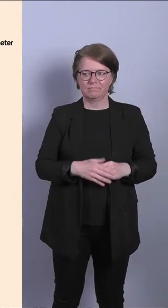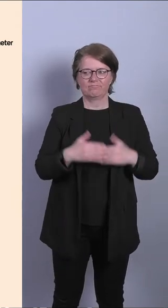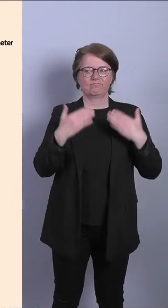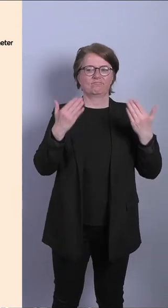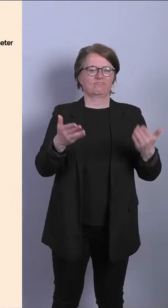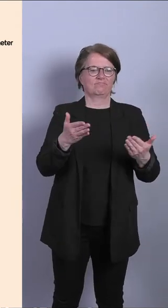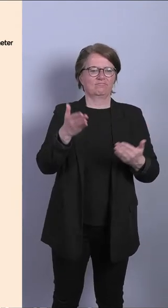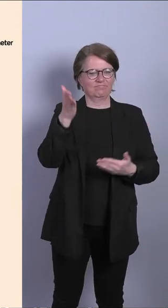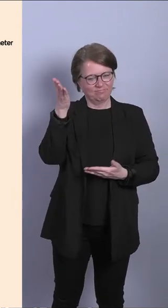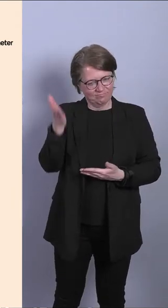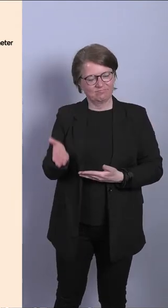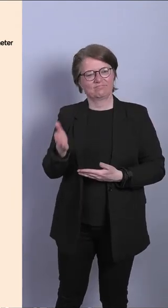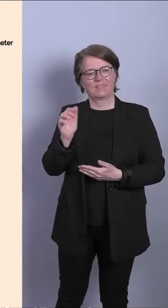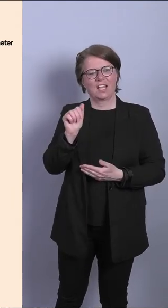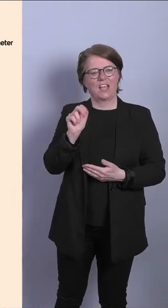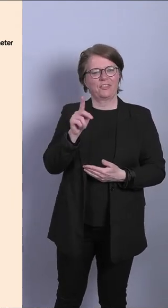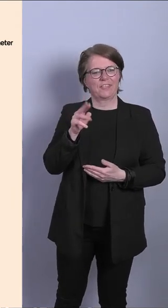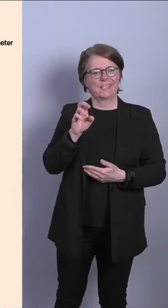Andrea Zech mit